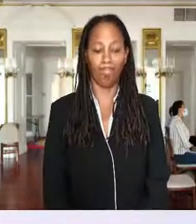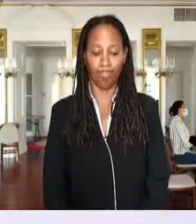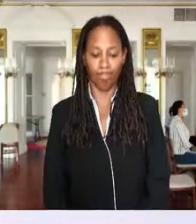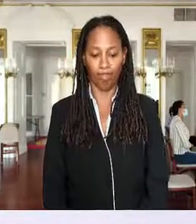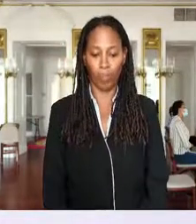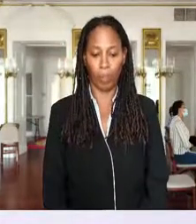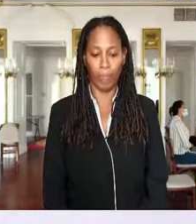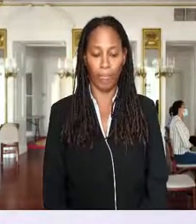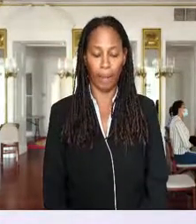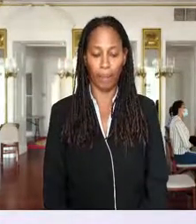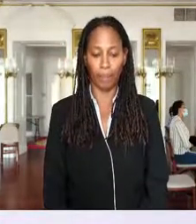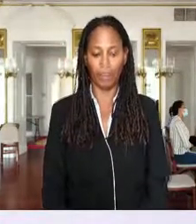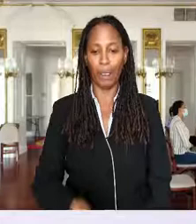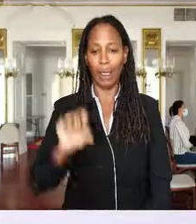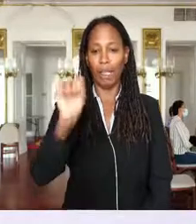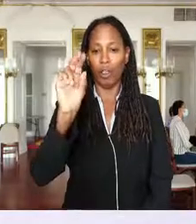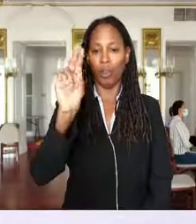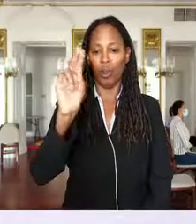Suzanne?